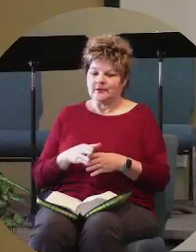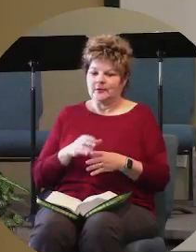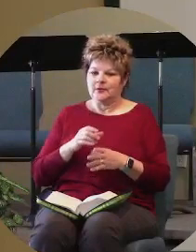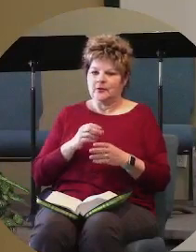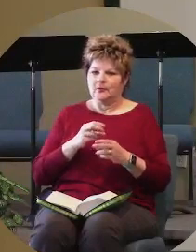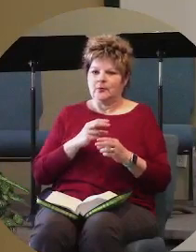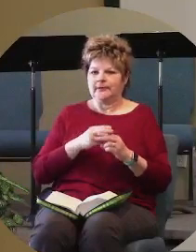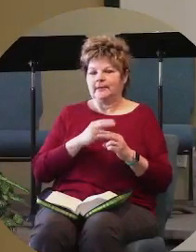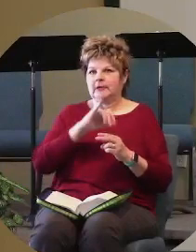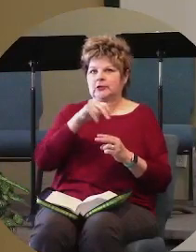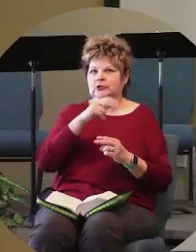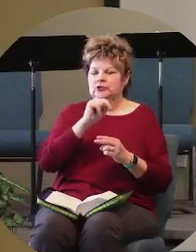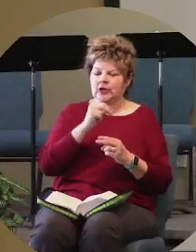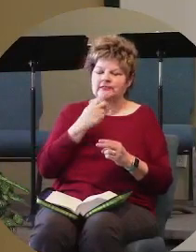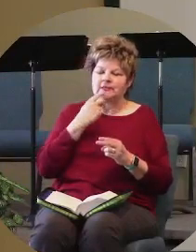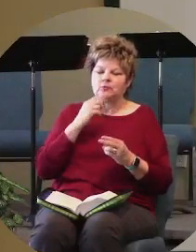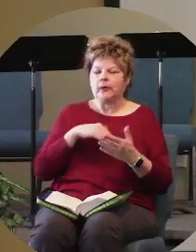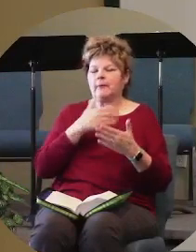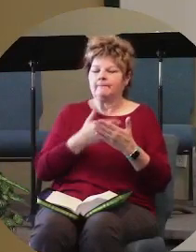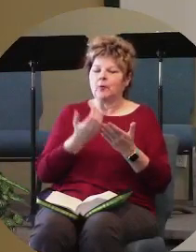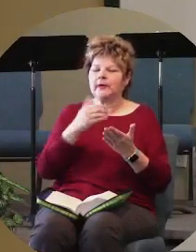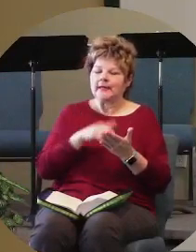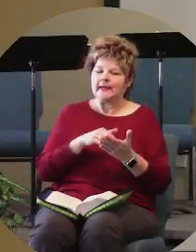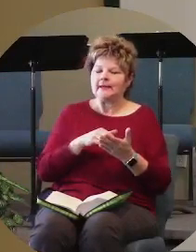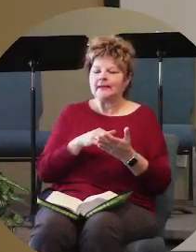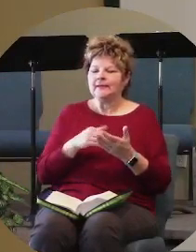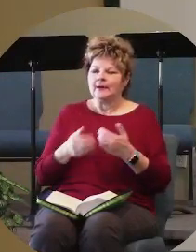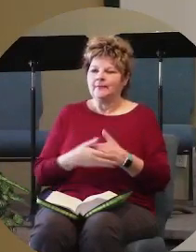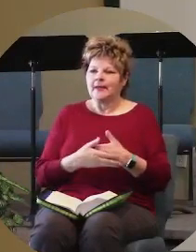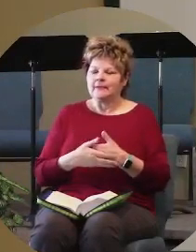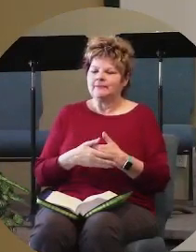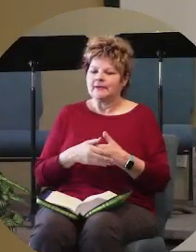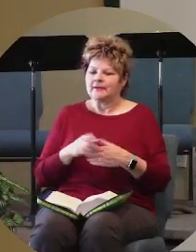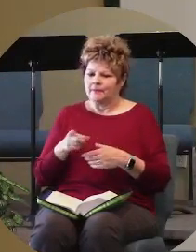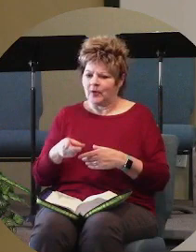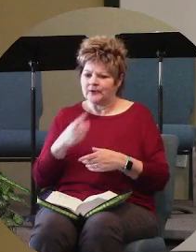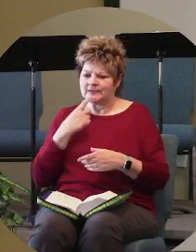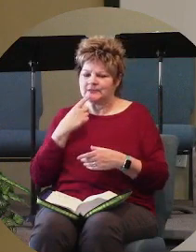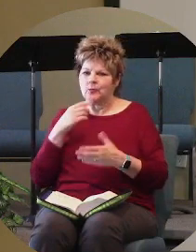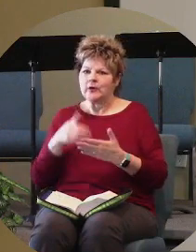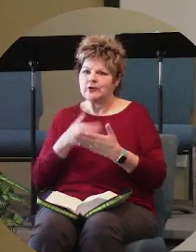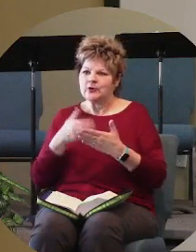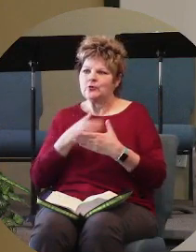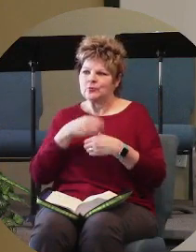born again, so, I mean, baby, yeah, but Paul says you're a new creation.